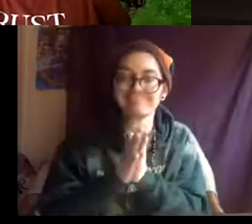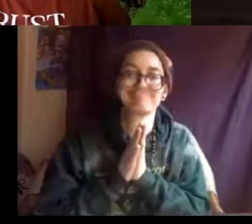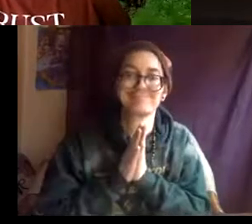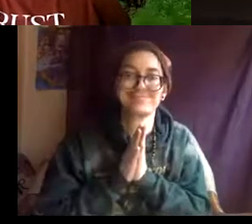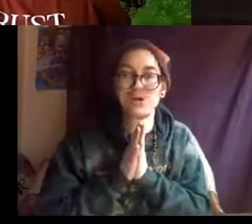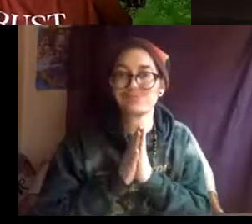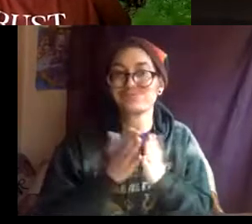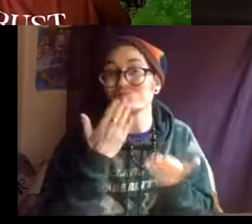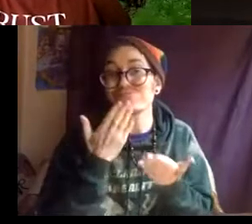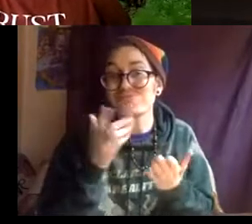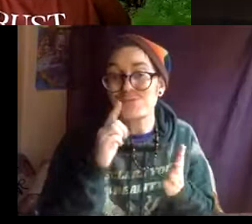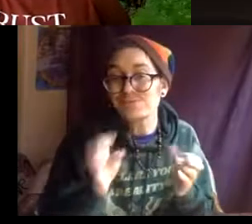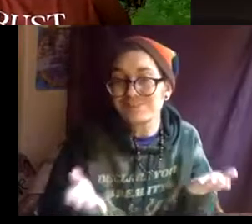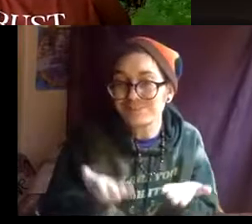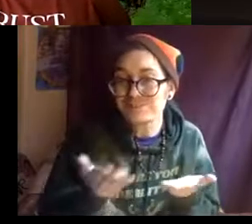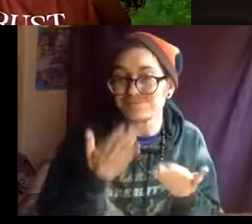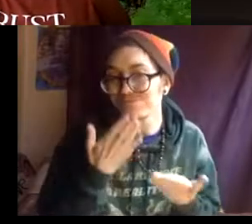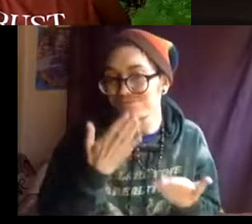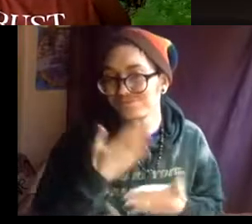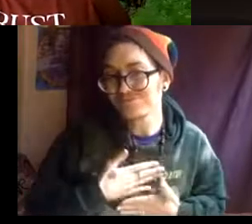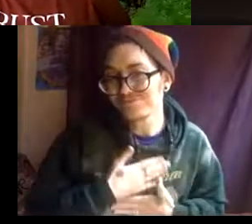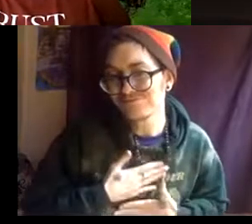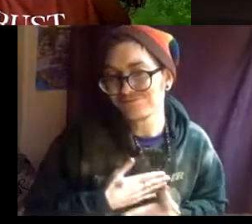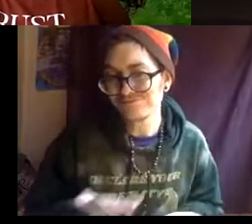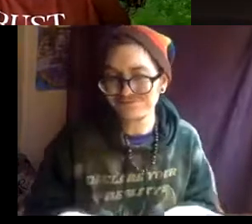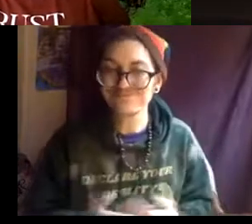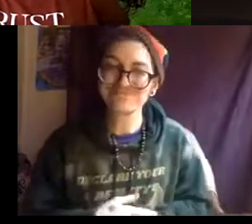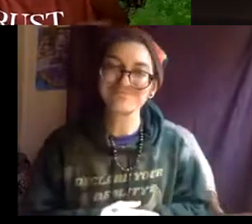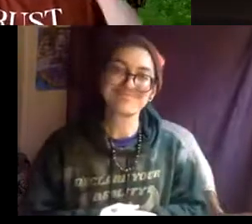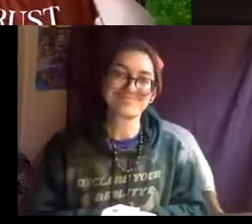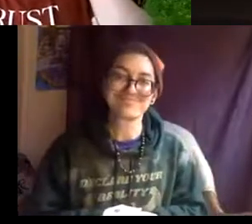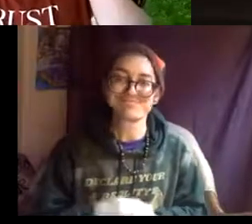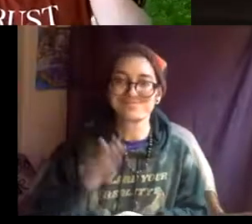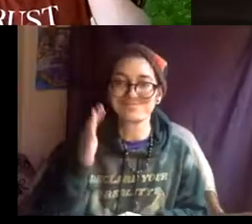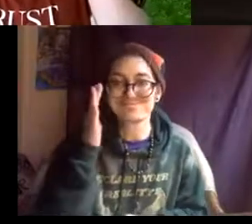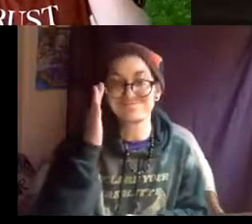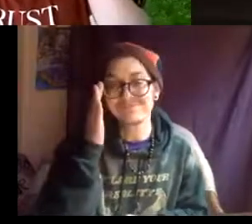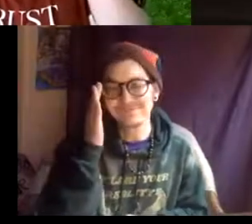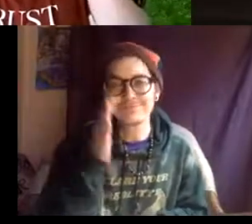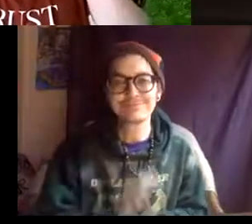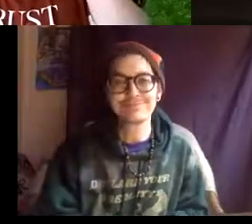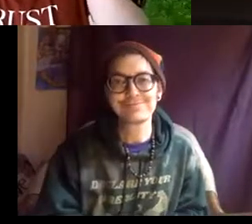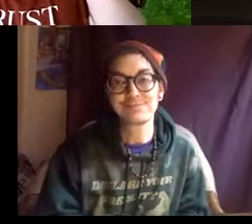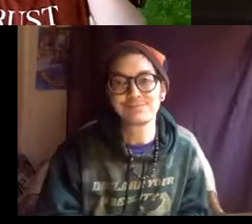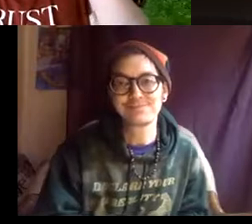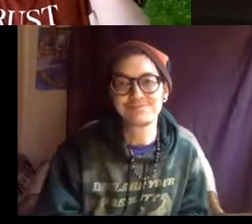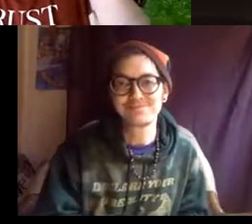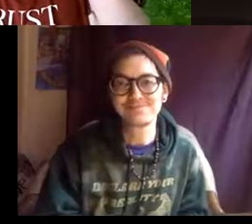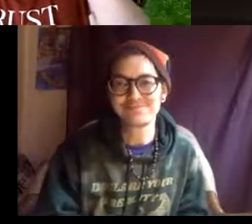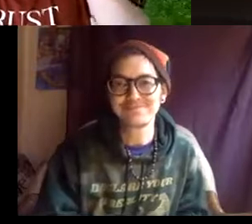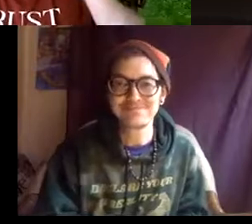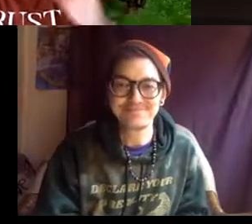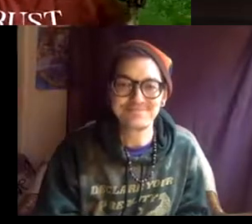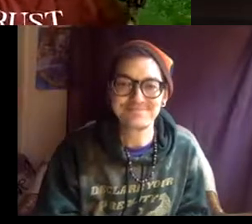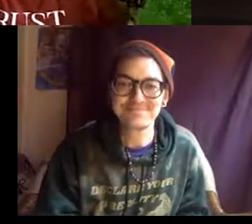relationships are, to see what's working for them, to see where their boundaries are, and to help guide them in getting those healthy boundaries. So I'm excited to be here tonight and